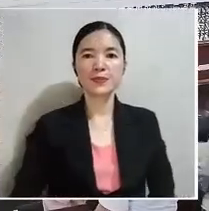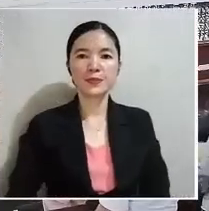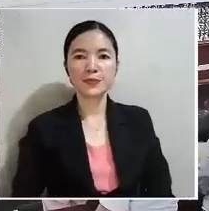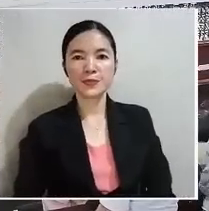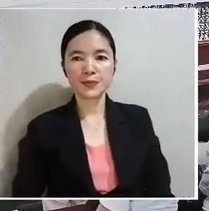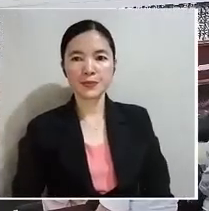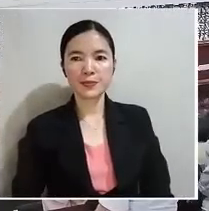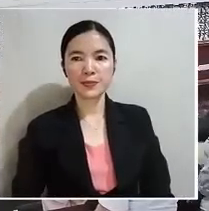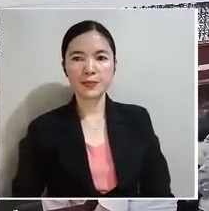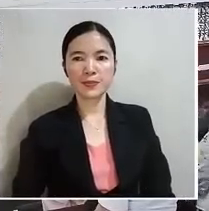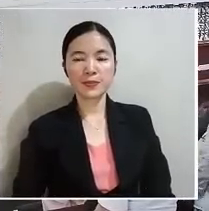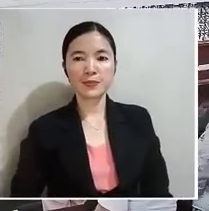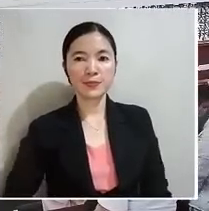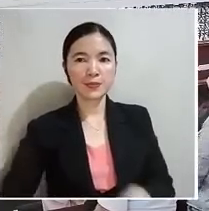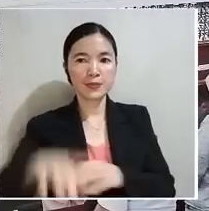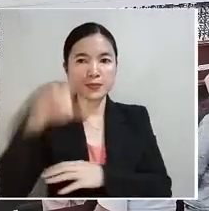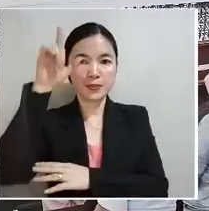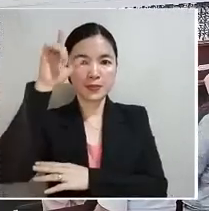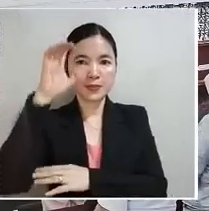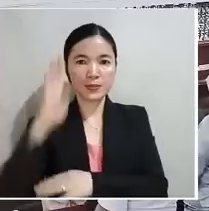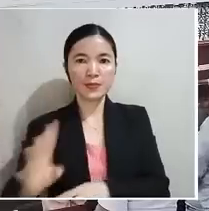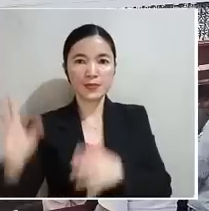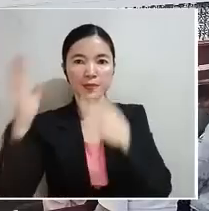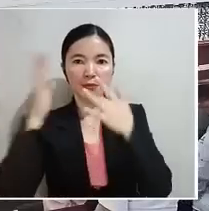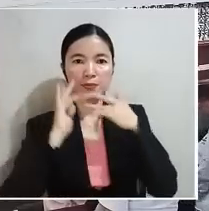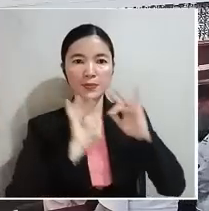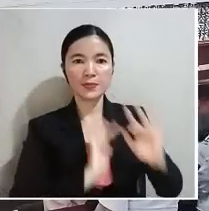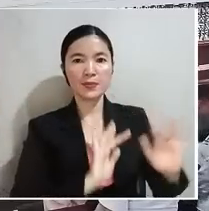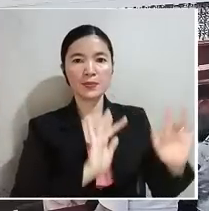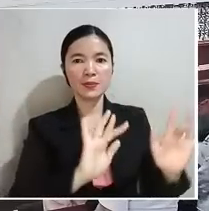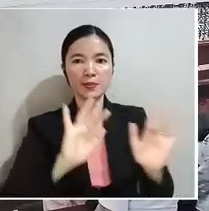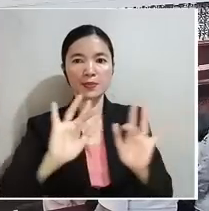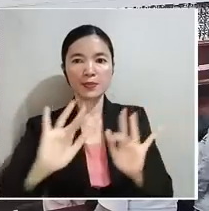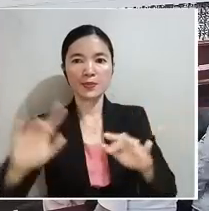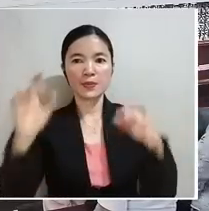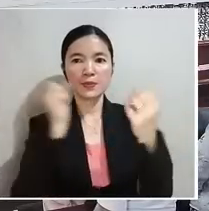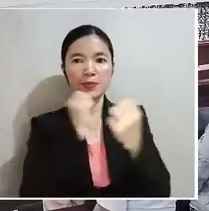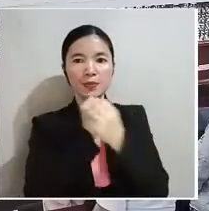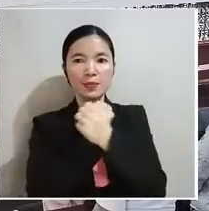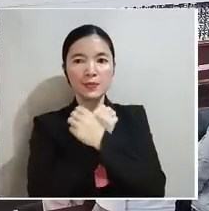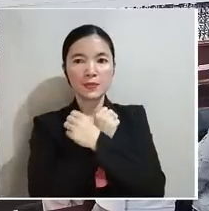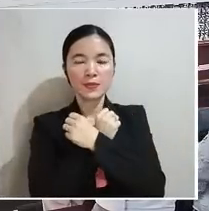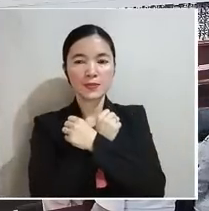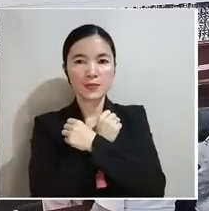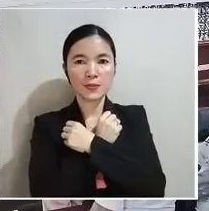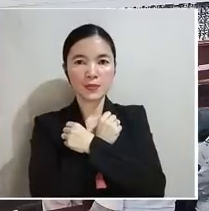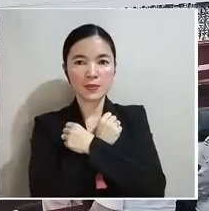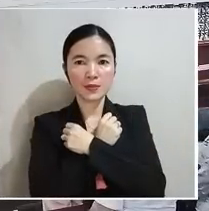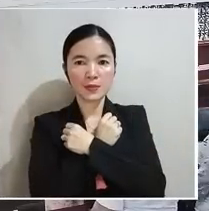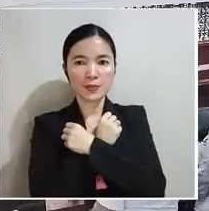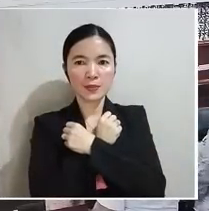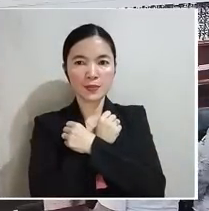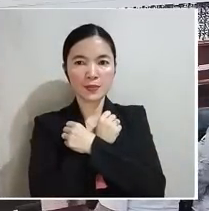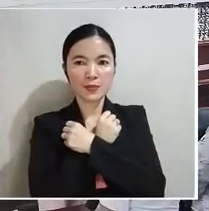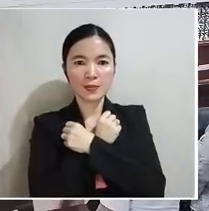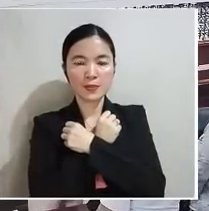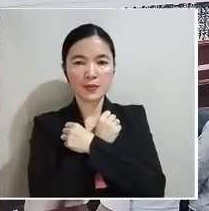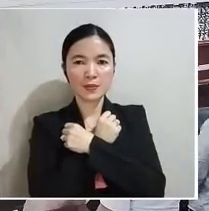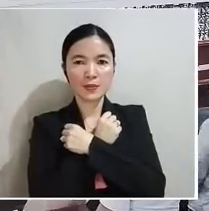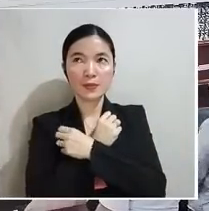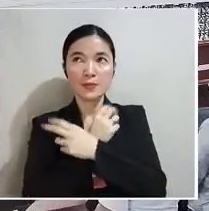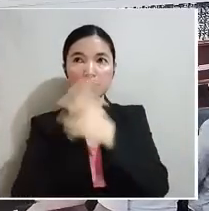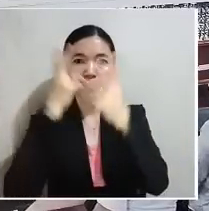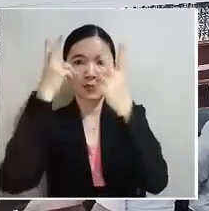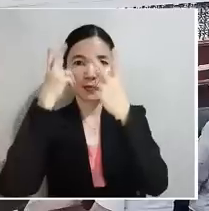God of mercy and compassion, look with